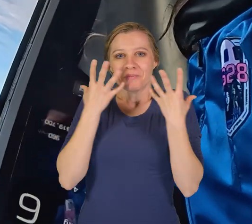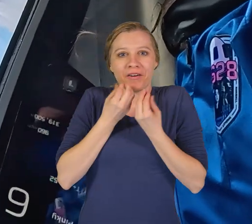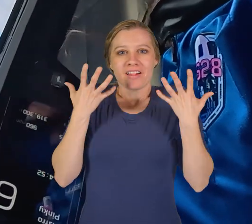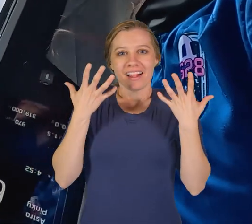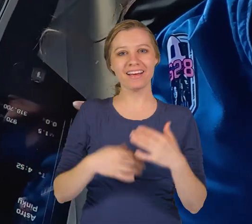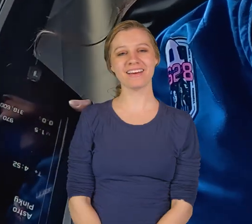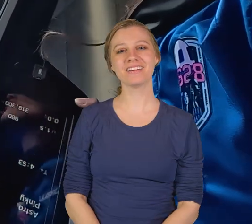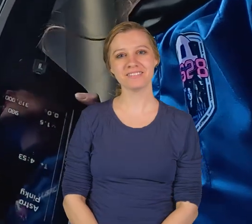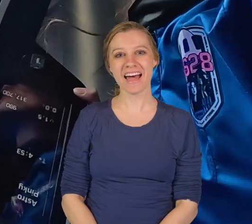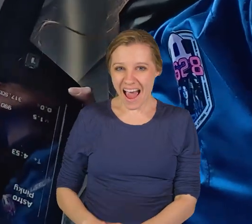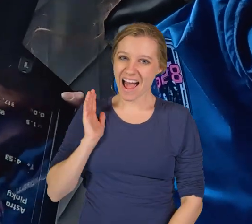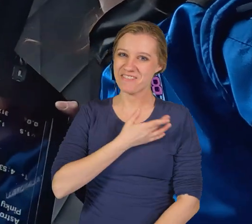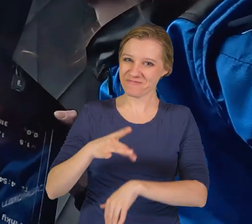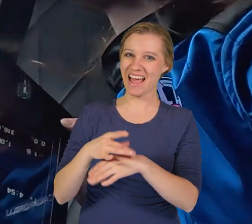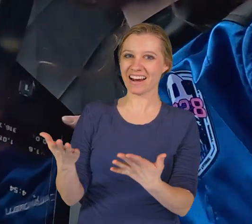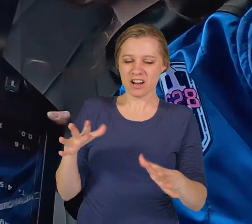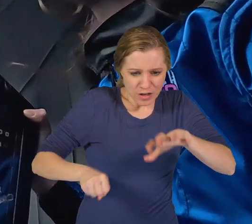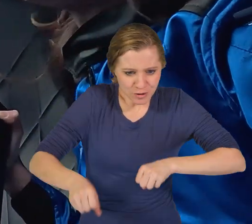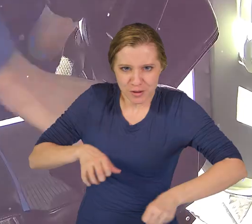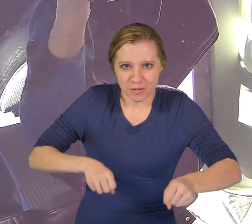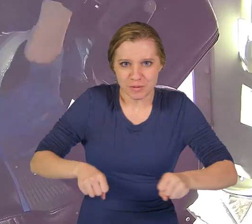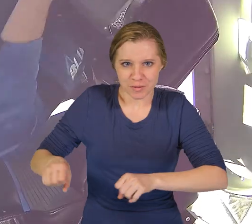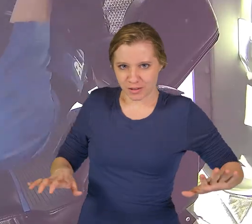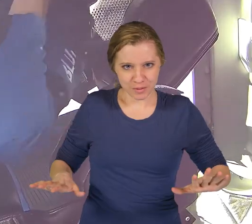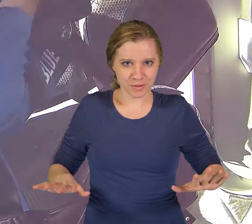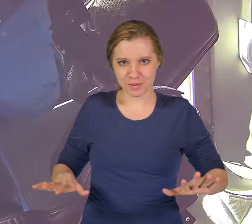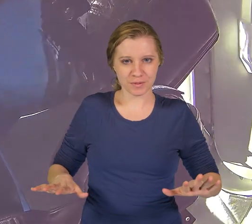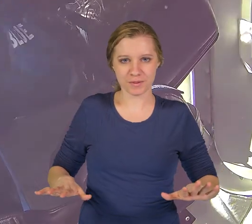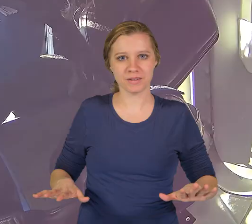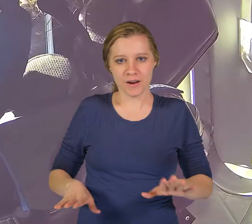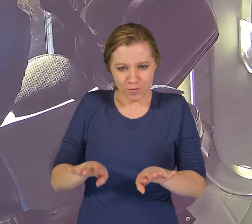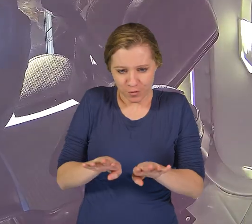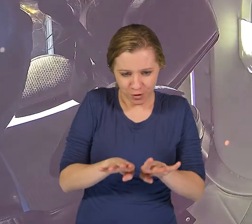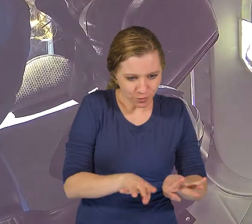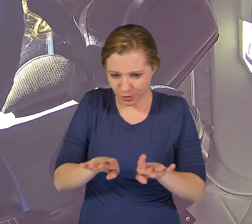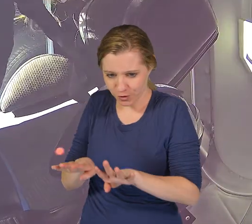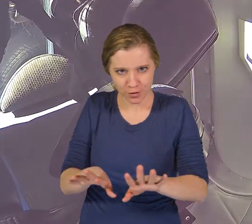1 minute warning. Oh, this is beautiful. Our planet. Reach, reach, reach.